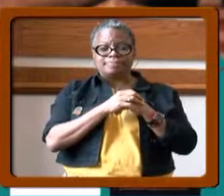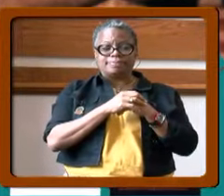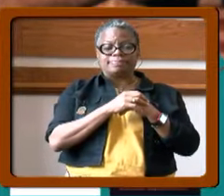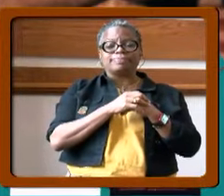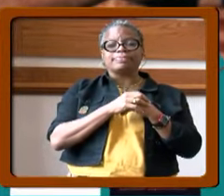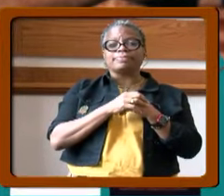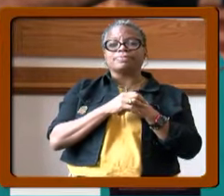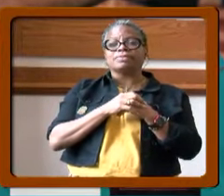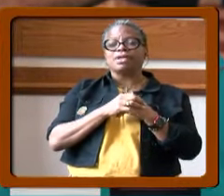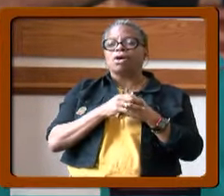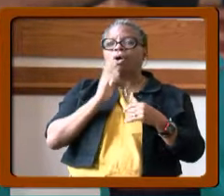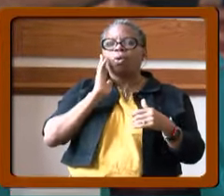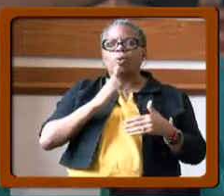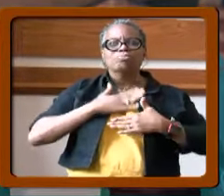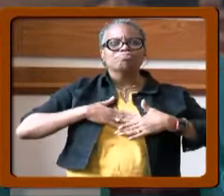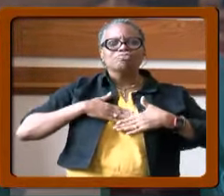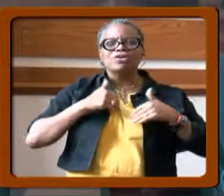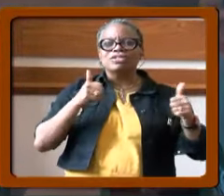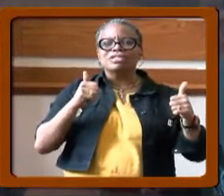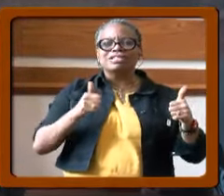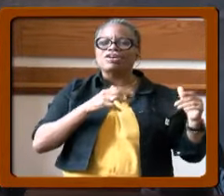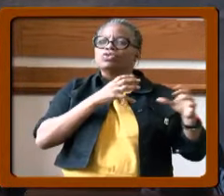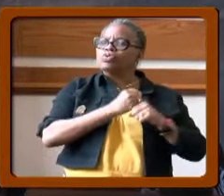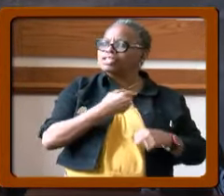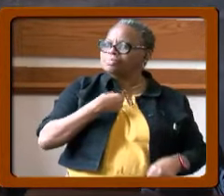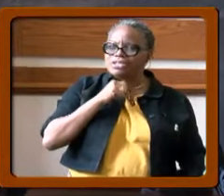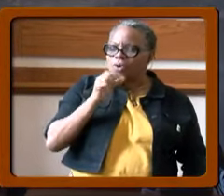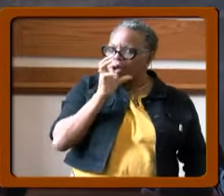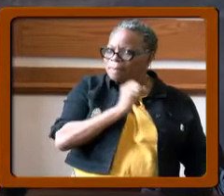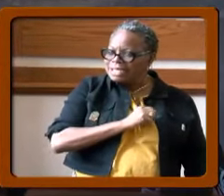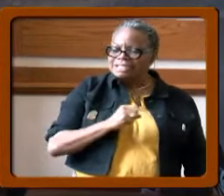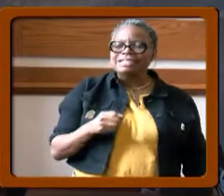And it's going to be a lot of fun. Trust me, you don't want to miss it.